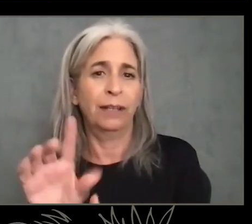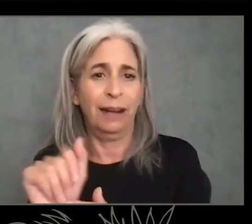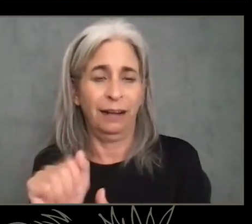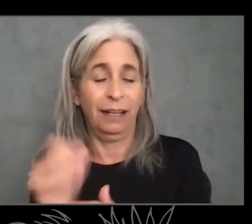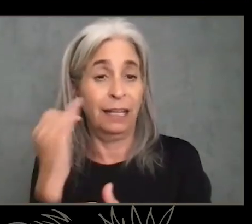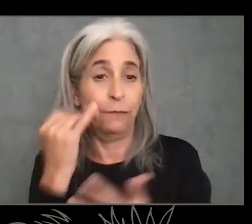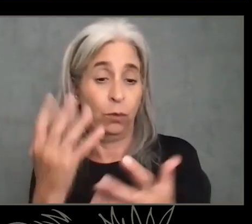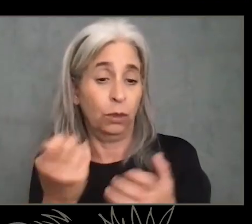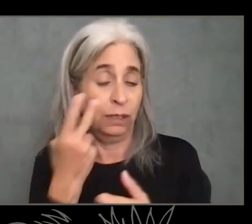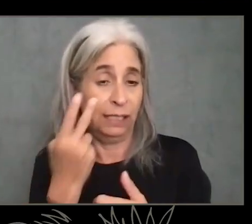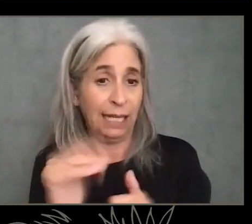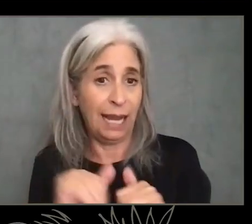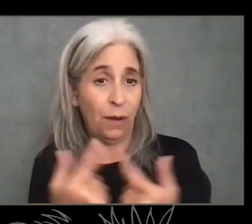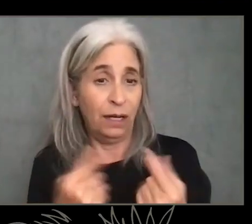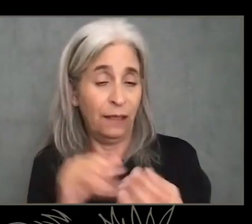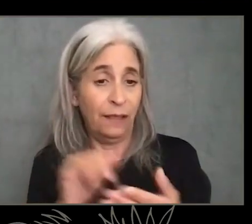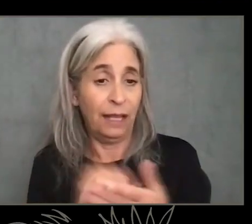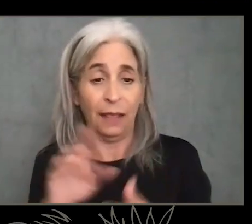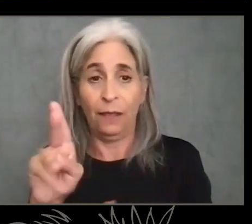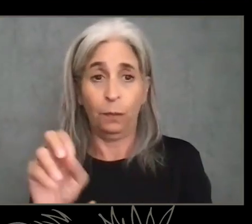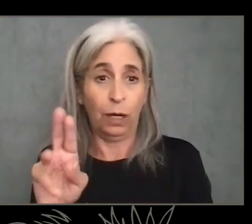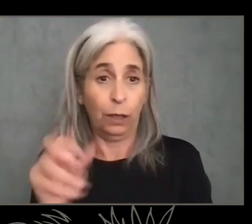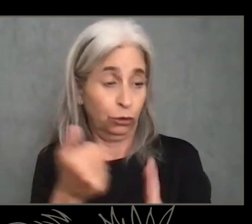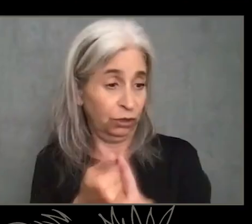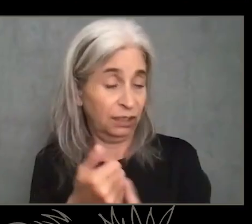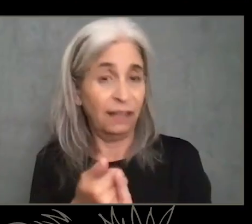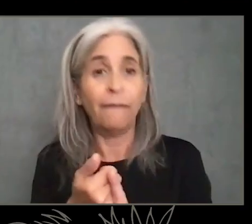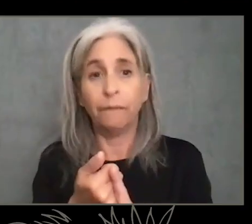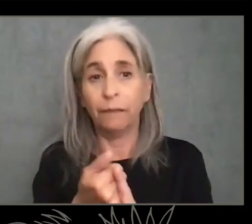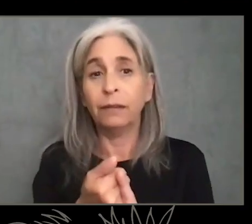If you want to see how I did it on the browser itself,